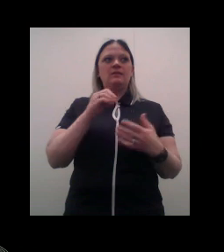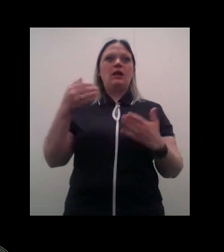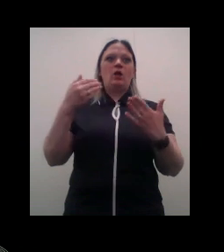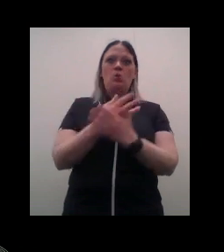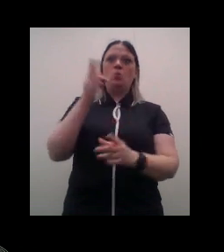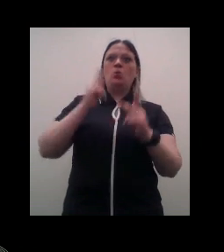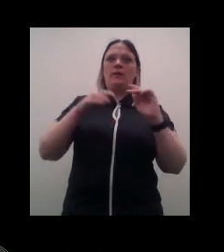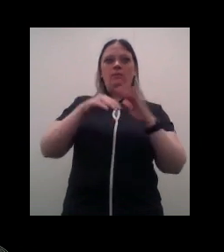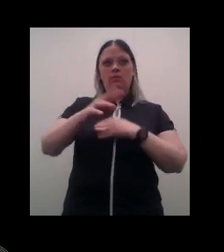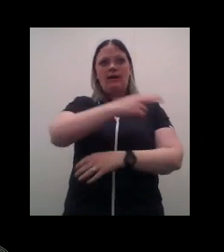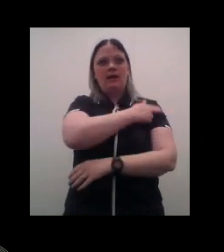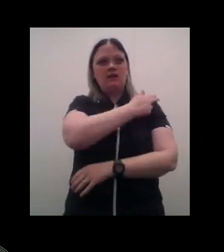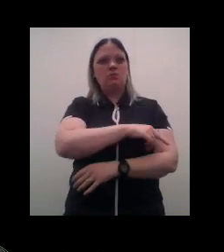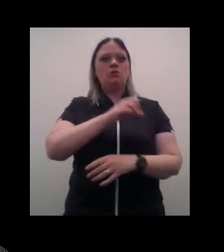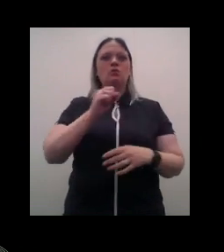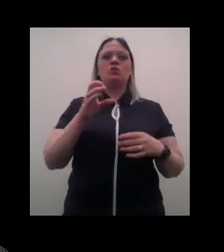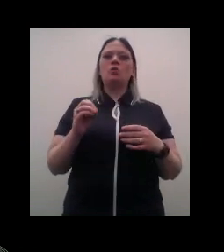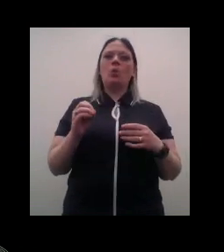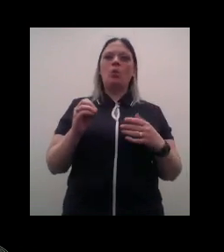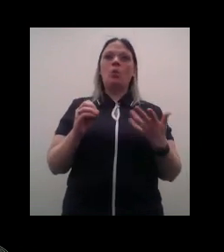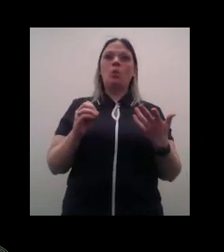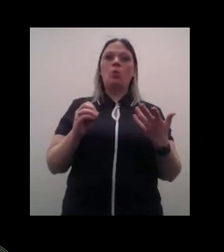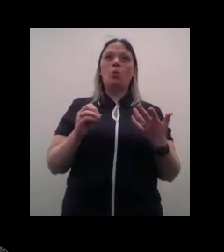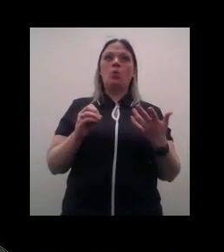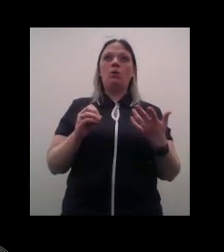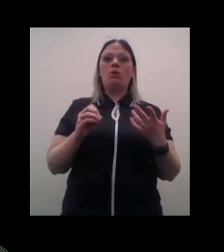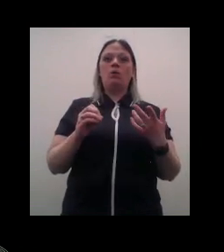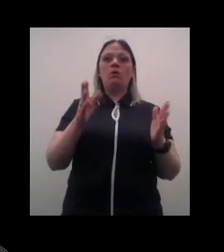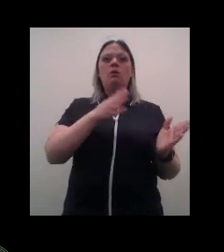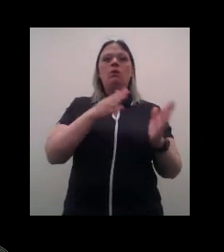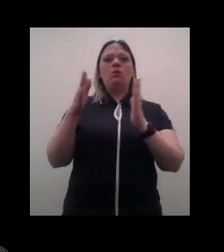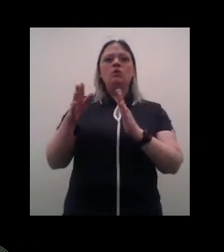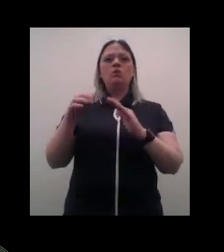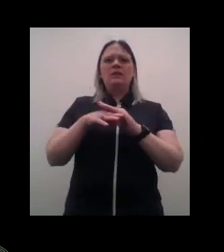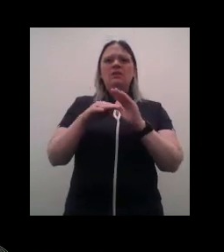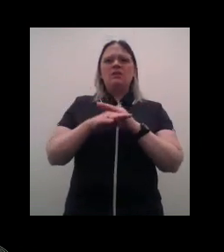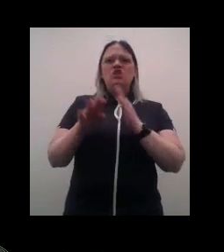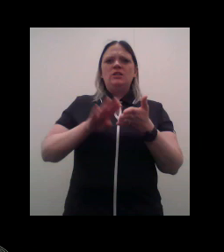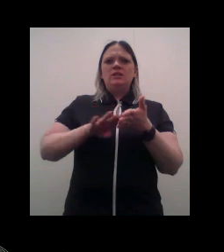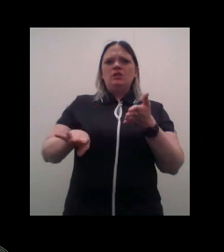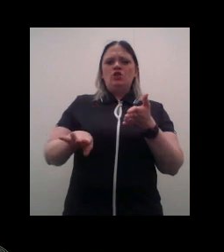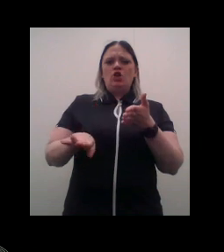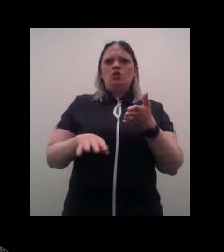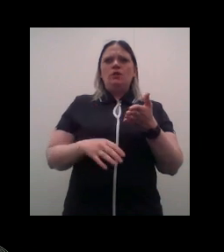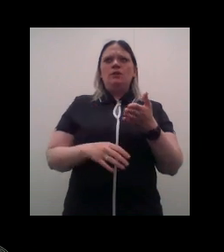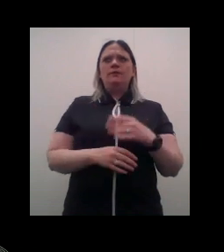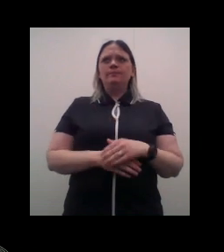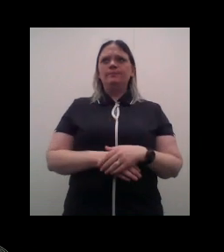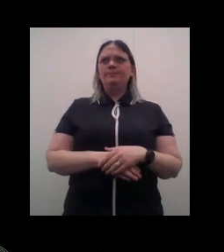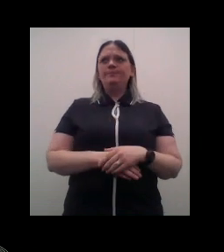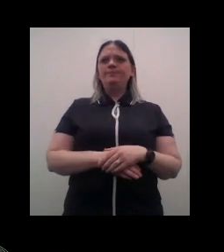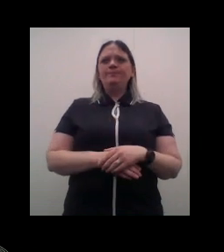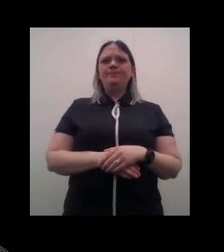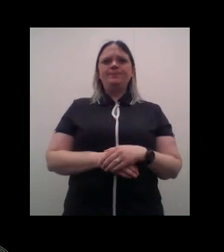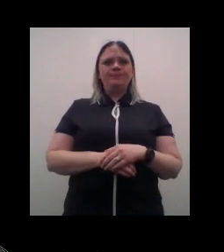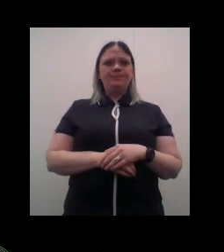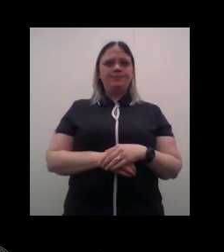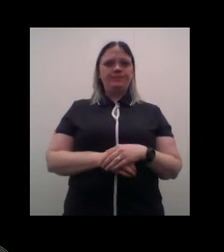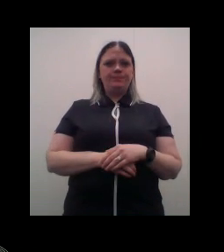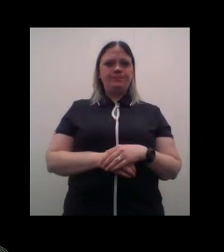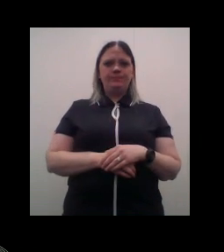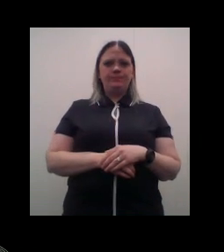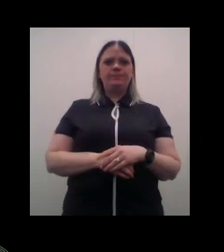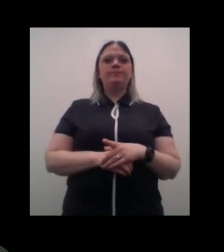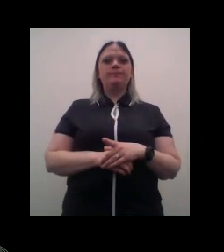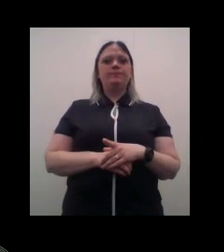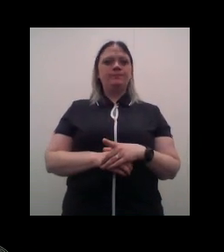hospitalizations. So if you could go up to the admissions and discharges slide, Derek, you will see the